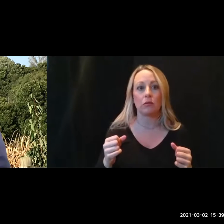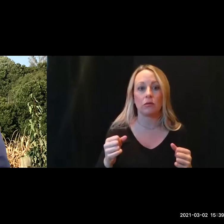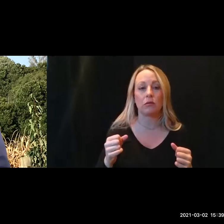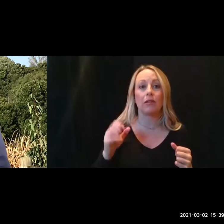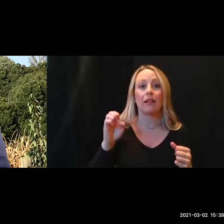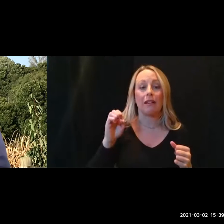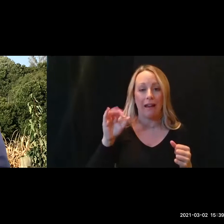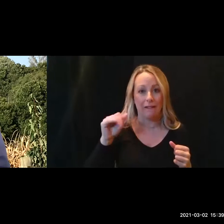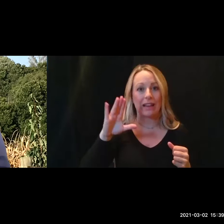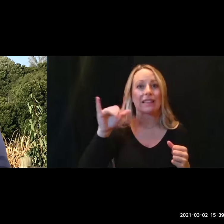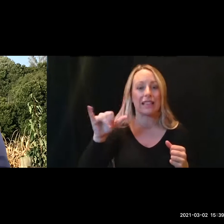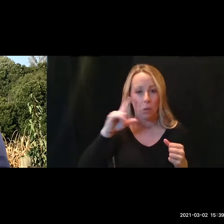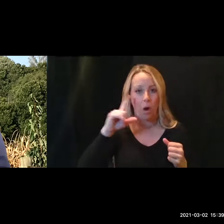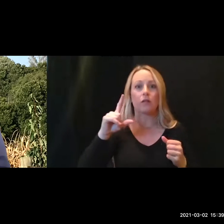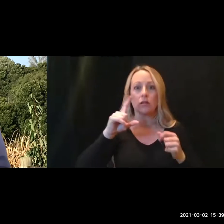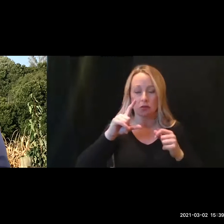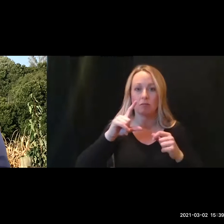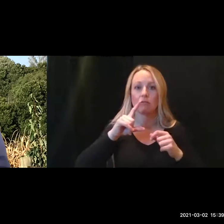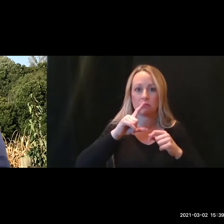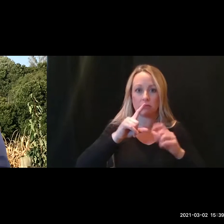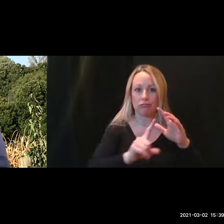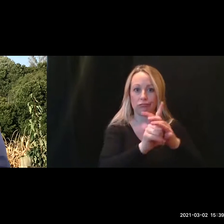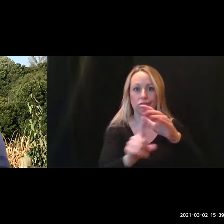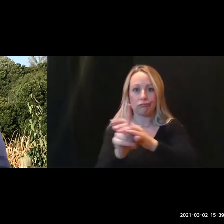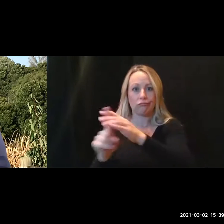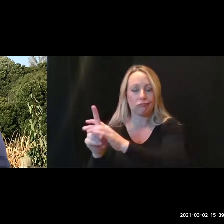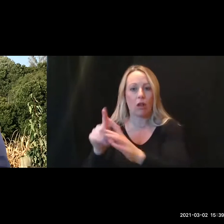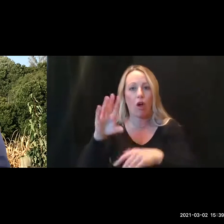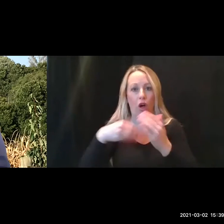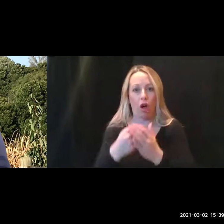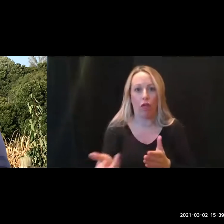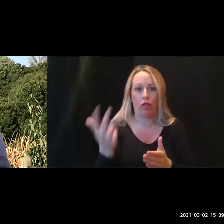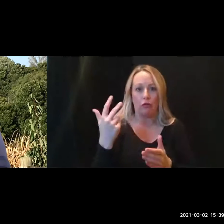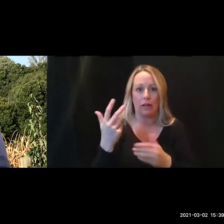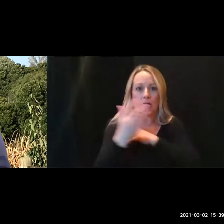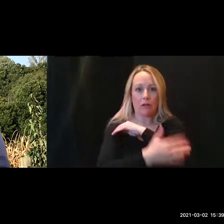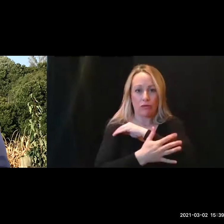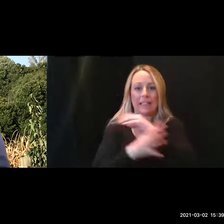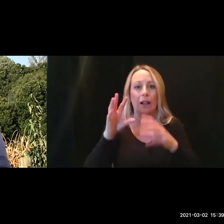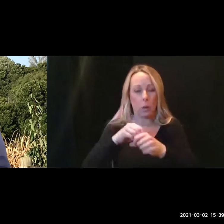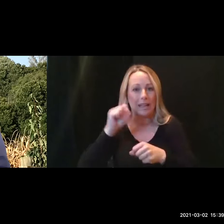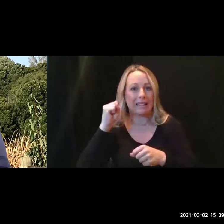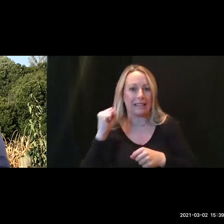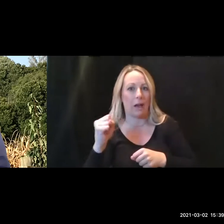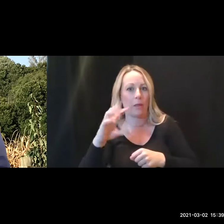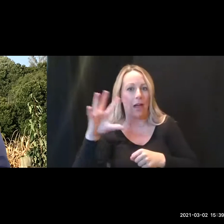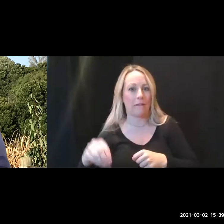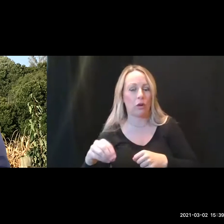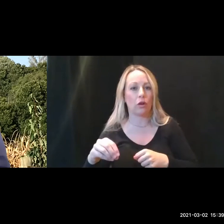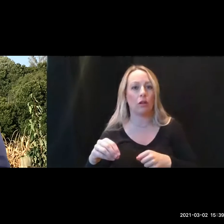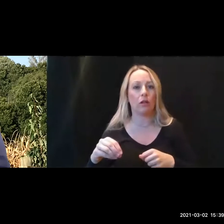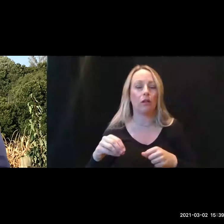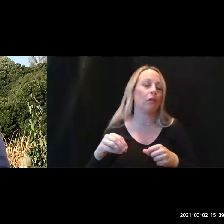countries, including South Africa, where there is a very difficult viral variant